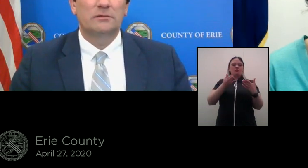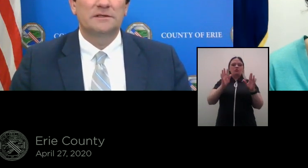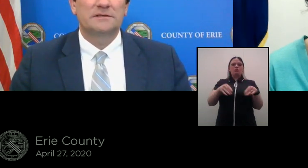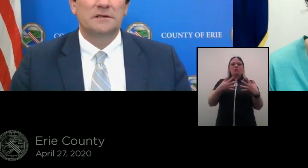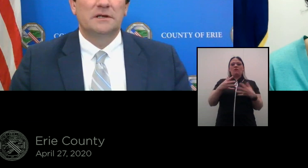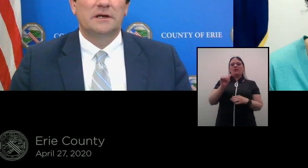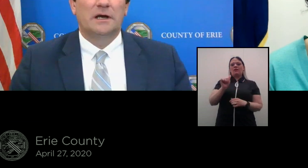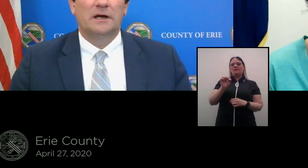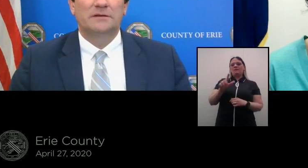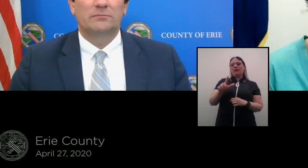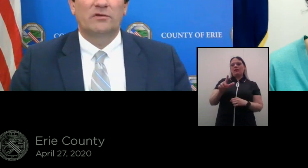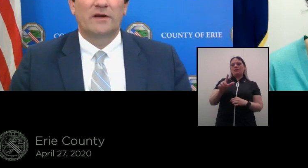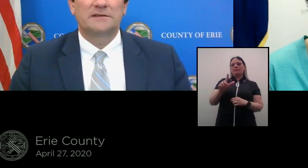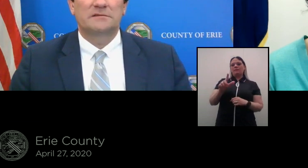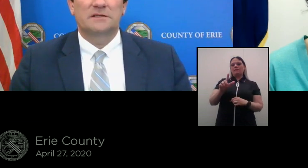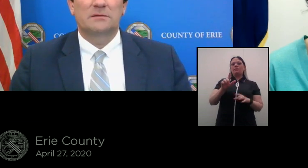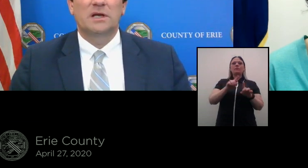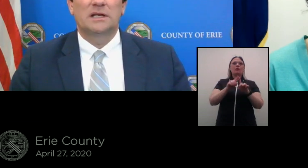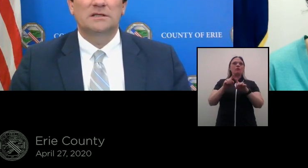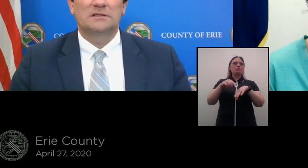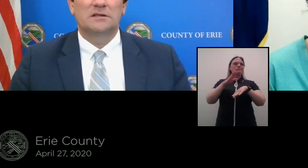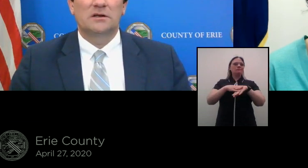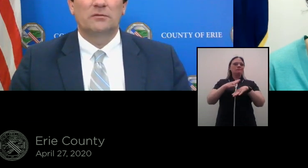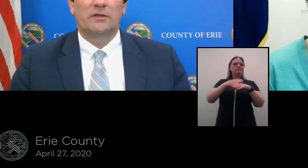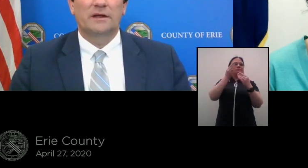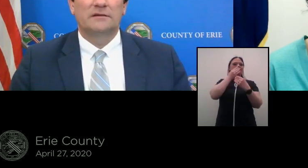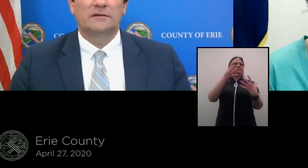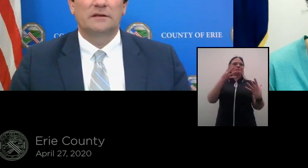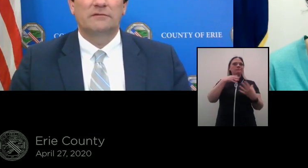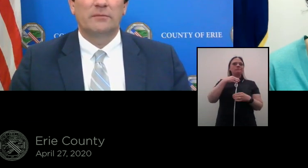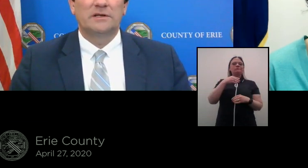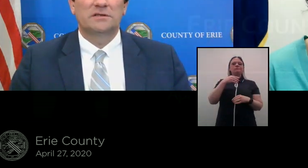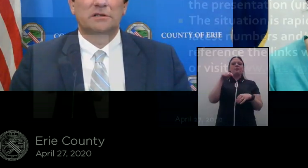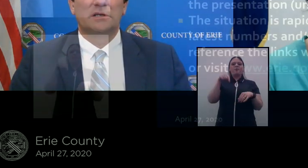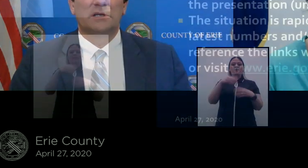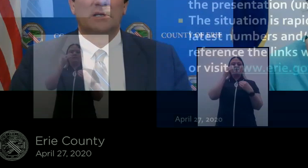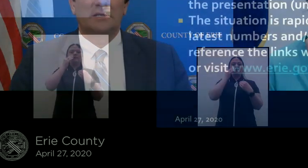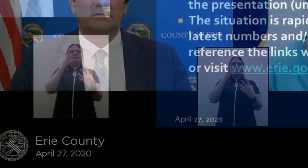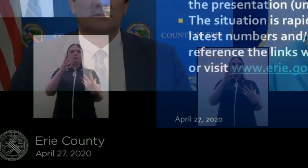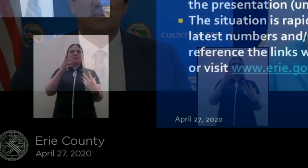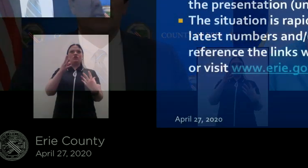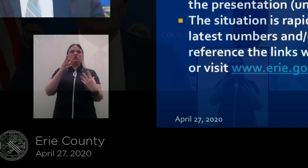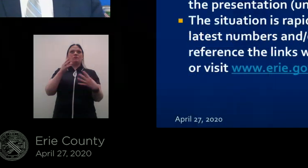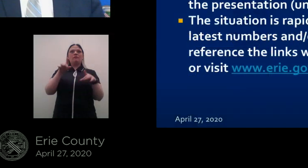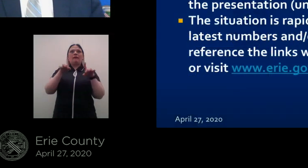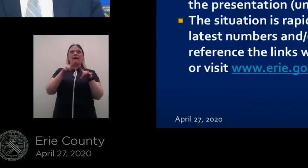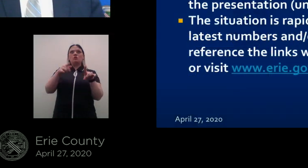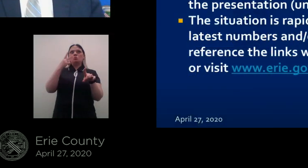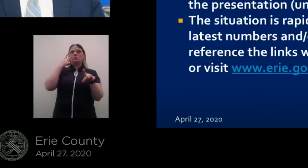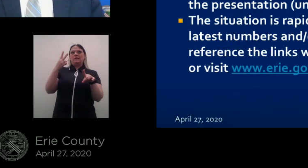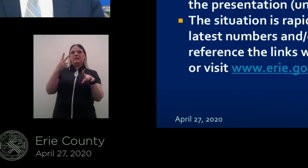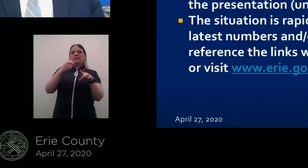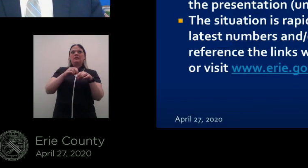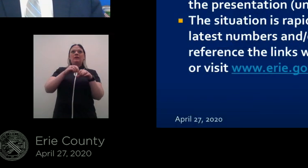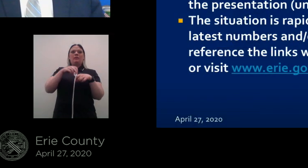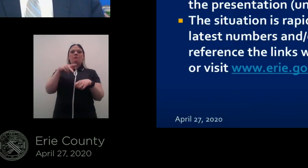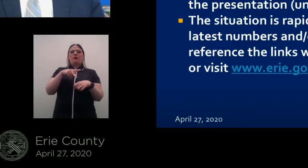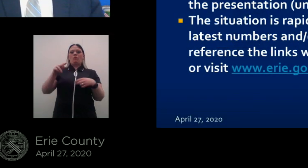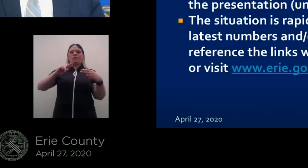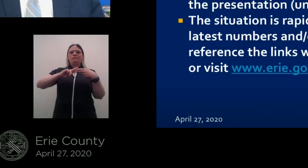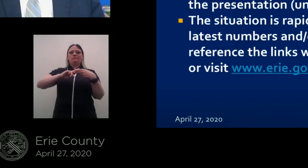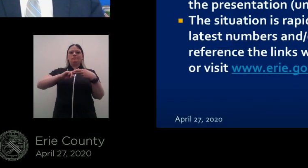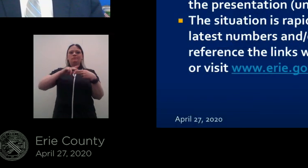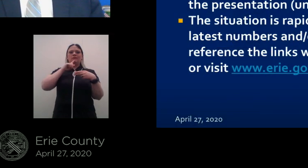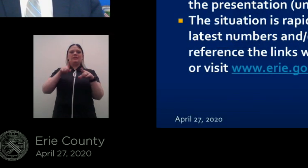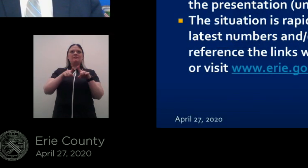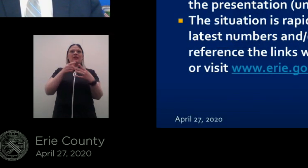As always, some provisos at the beginning, just to note that the information that you see in the slide presentation is as